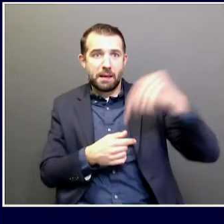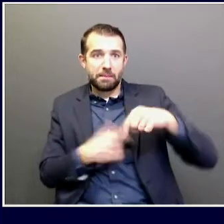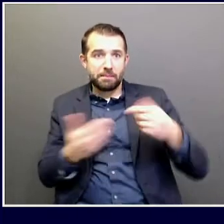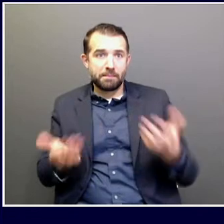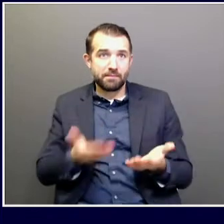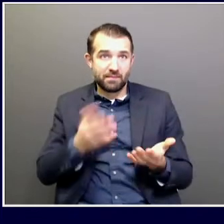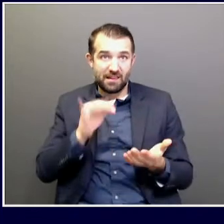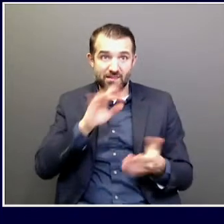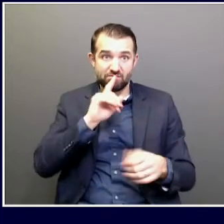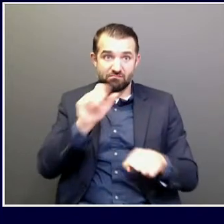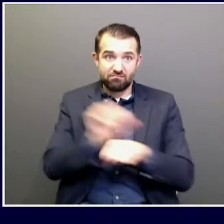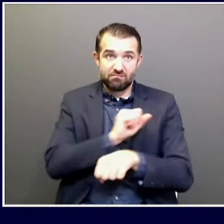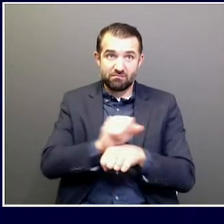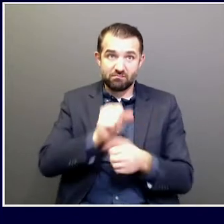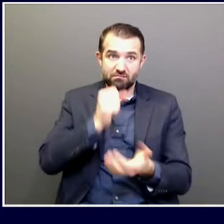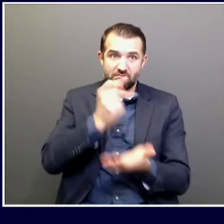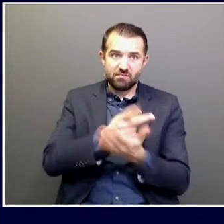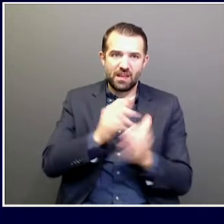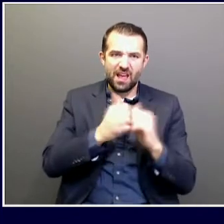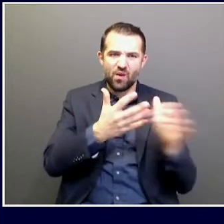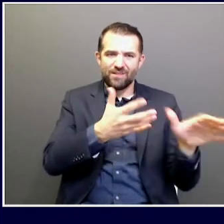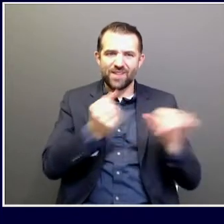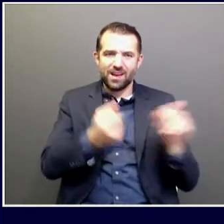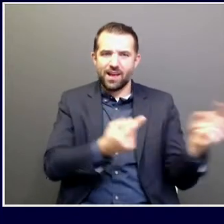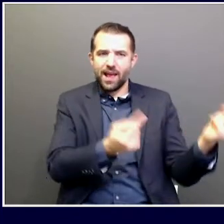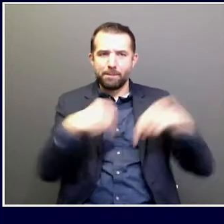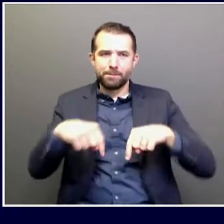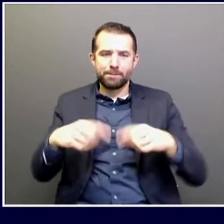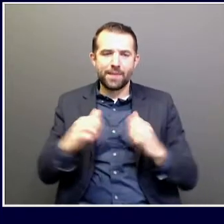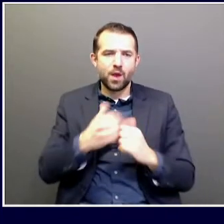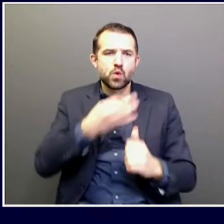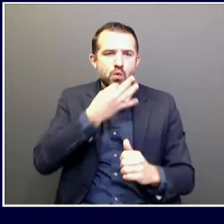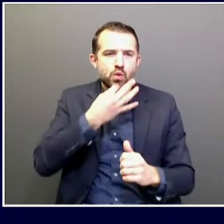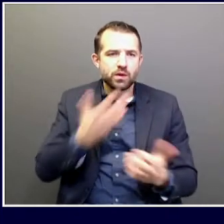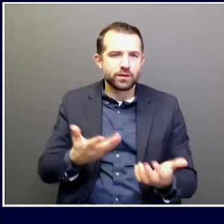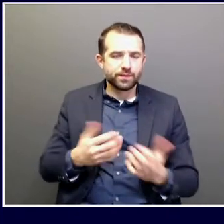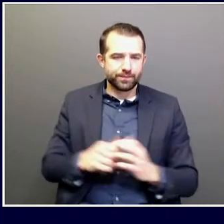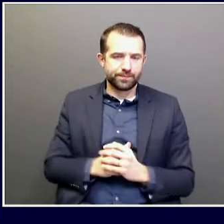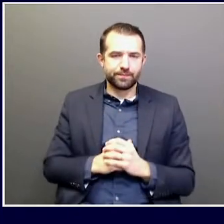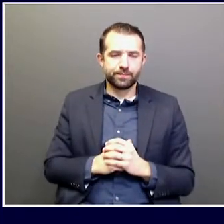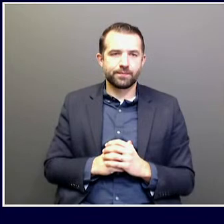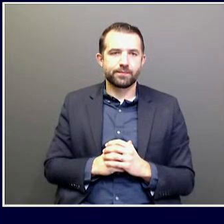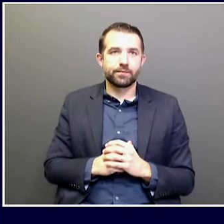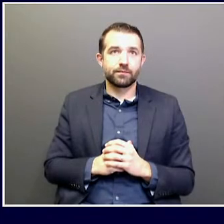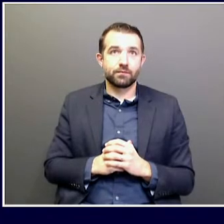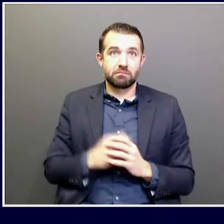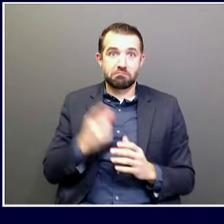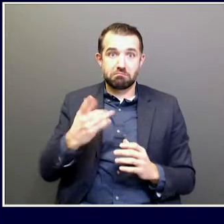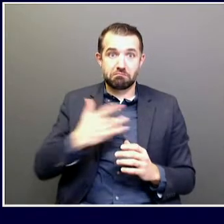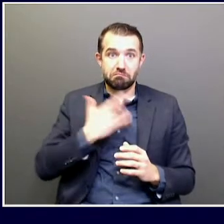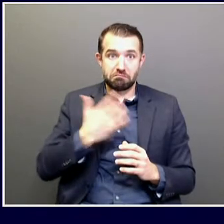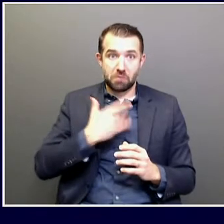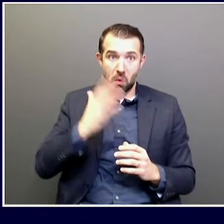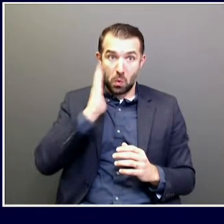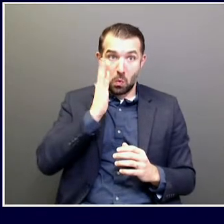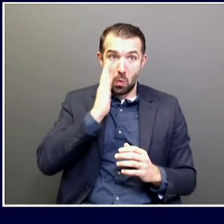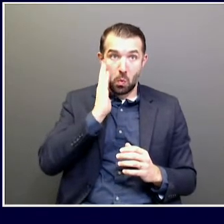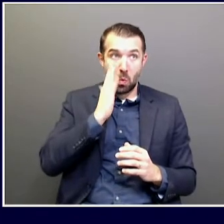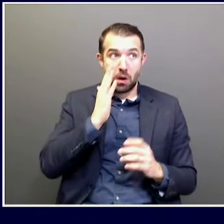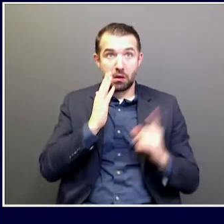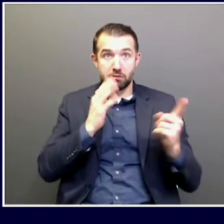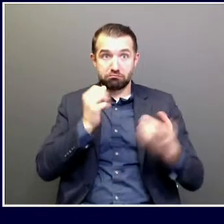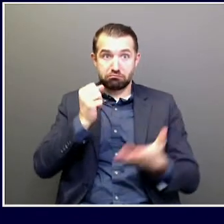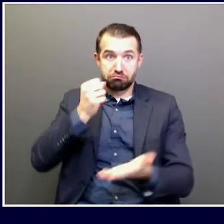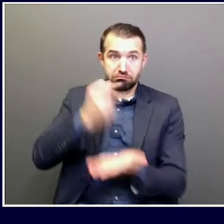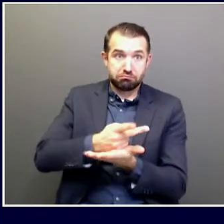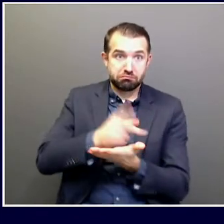assistance to come to hospitals? And then related to that, how likely is it that we might actually see something given the fact that this surge is